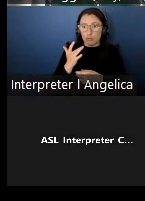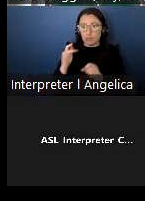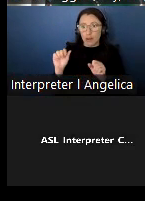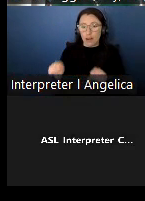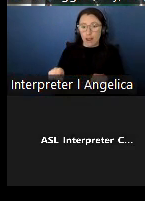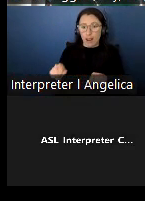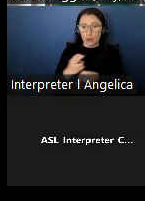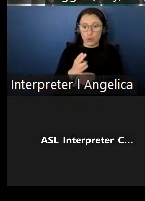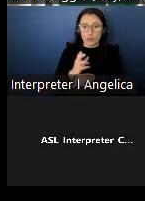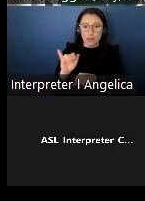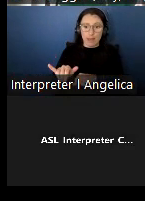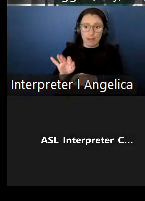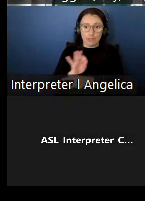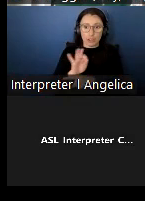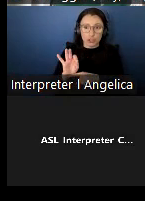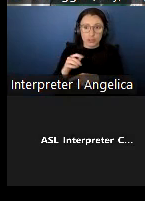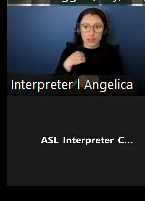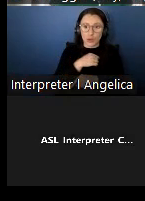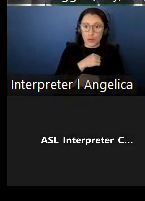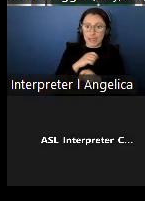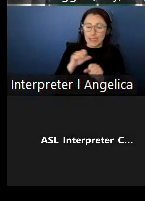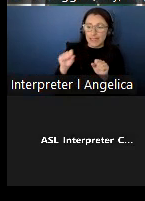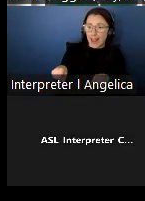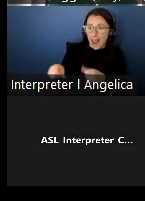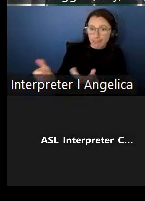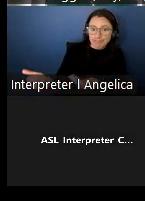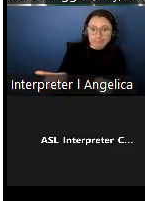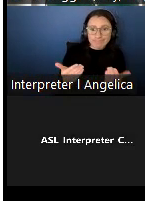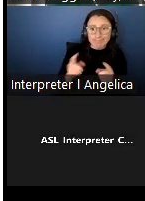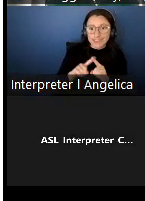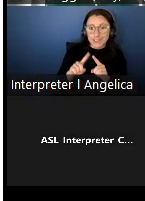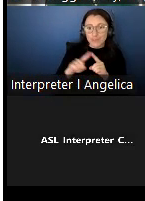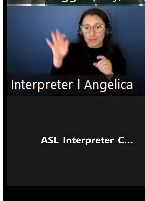And we can get some input from different advocates, hopefully.